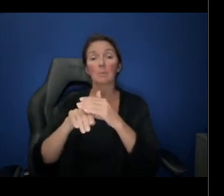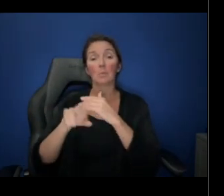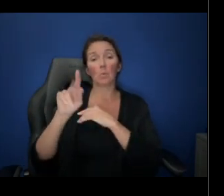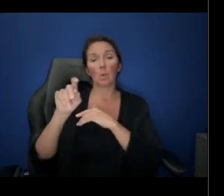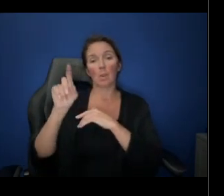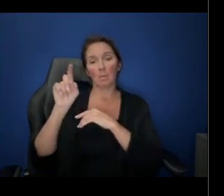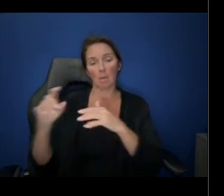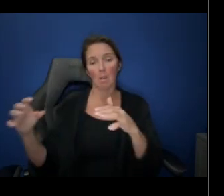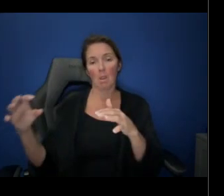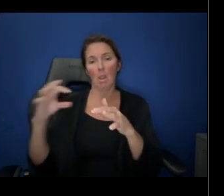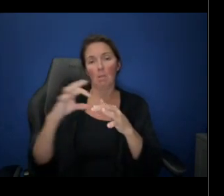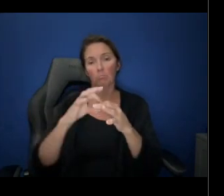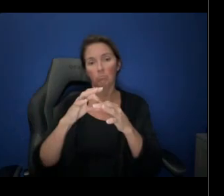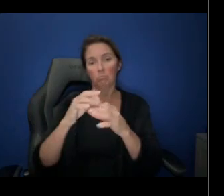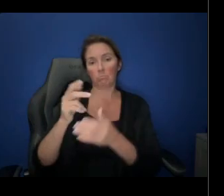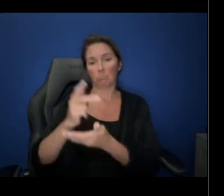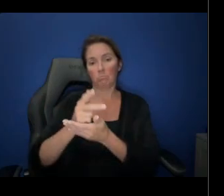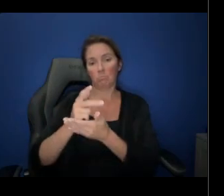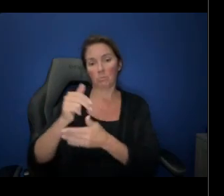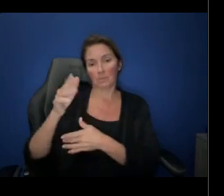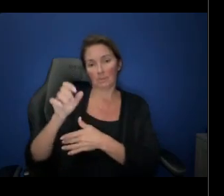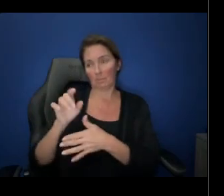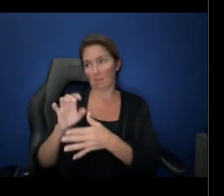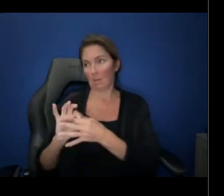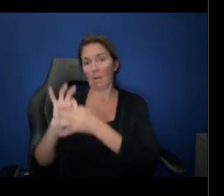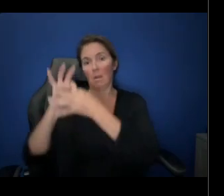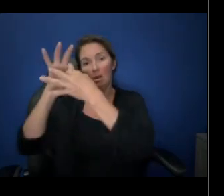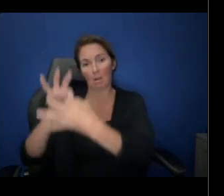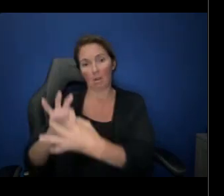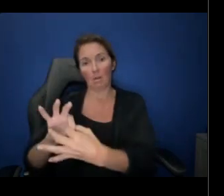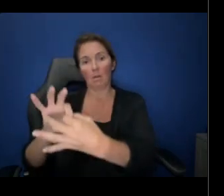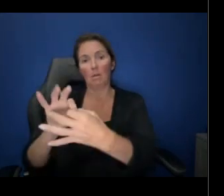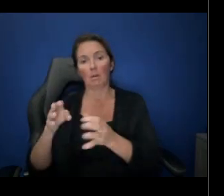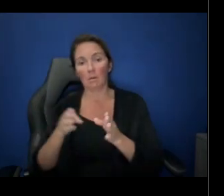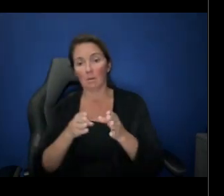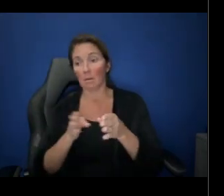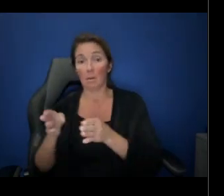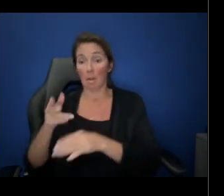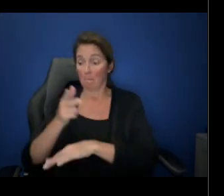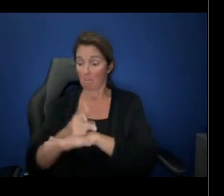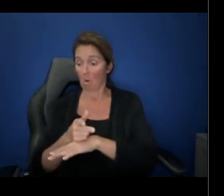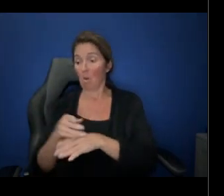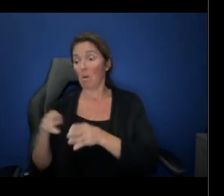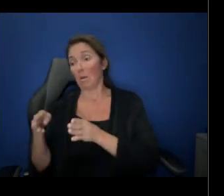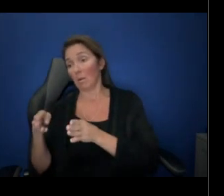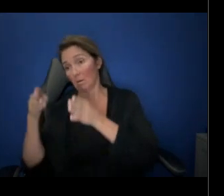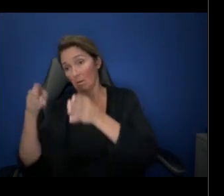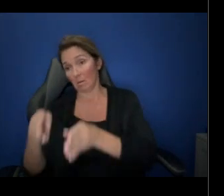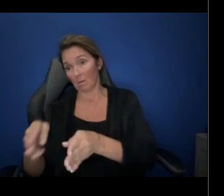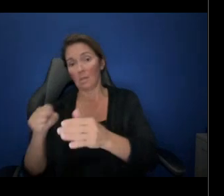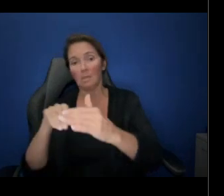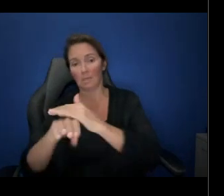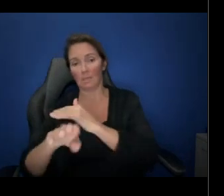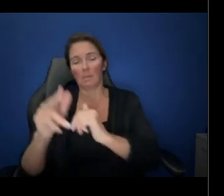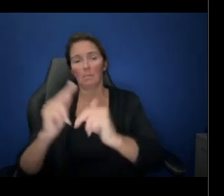must connect the parking spaces and the access aisles with the building entrance.